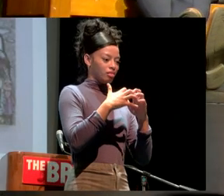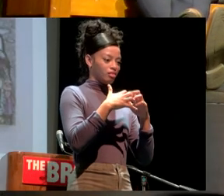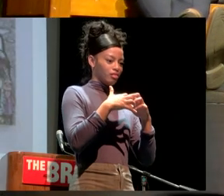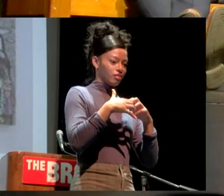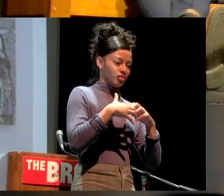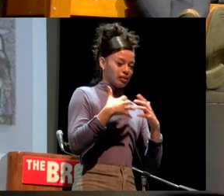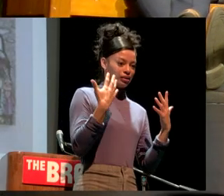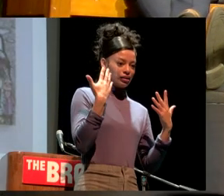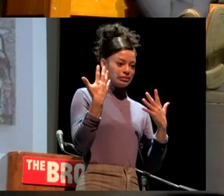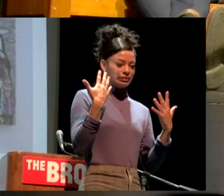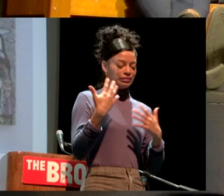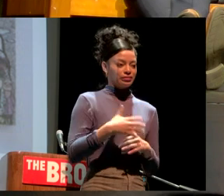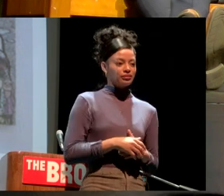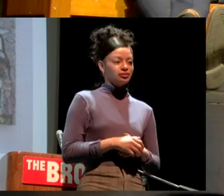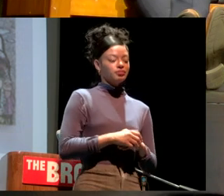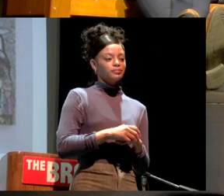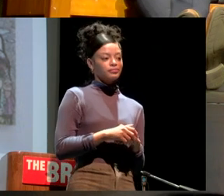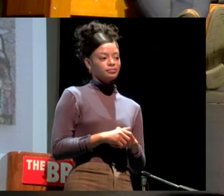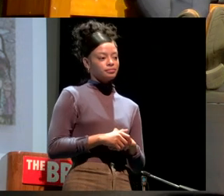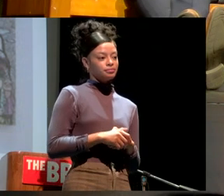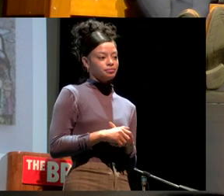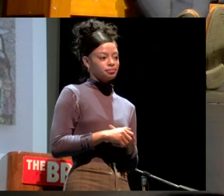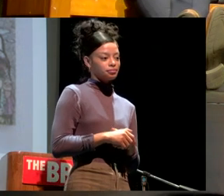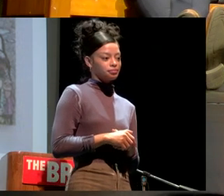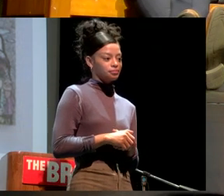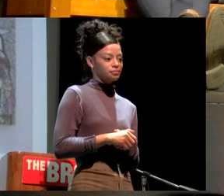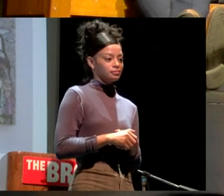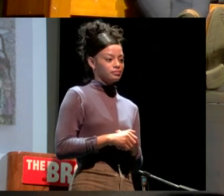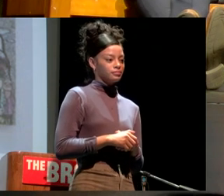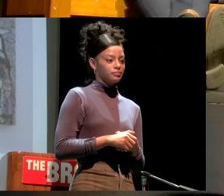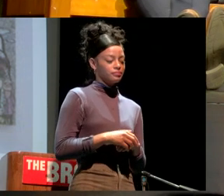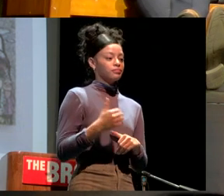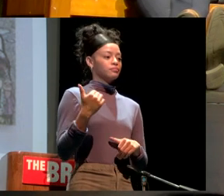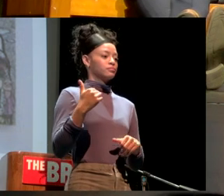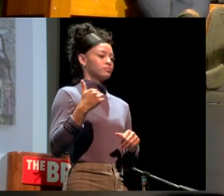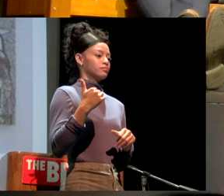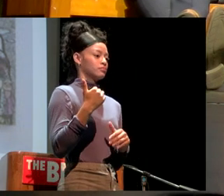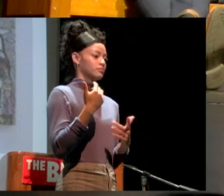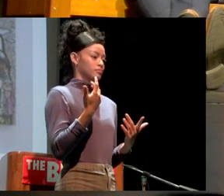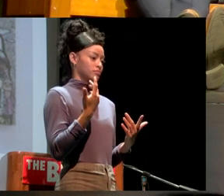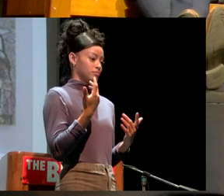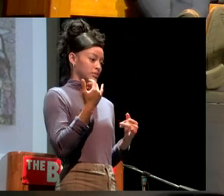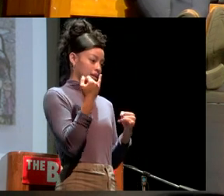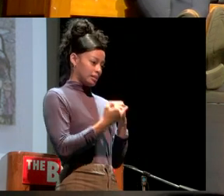Well, that I think is a great last word. Takashi.